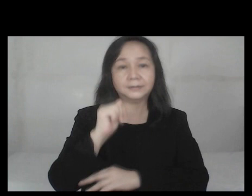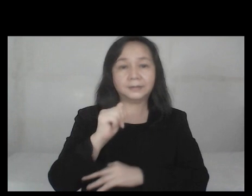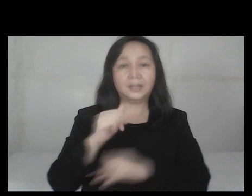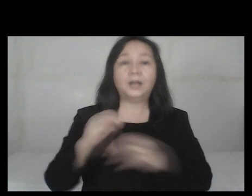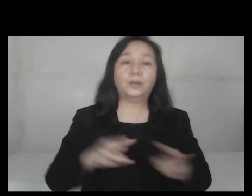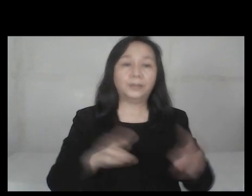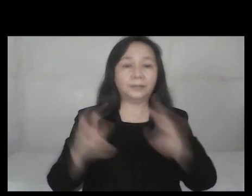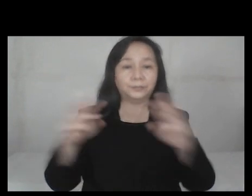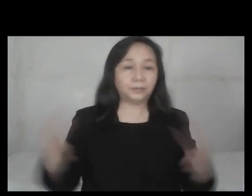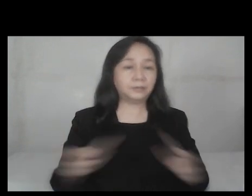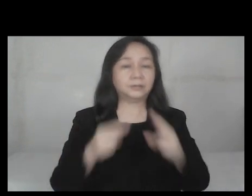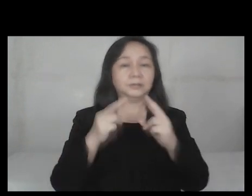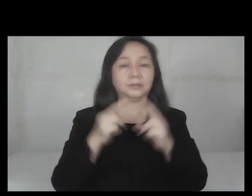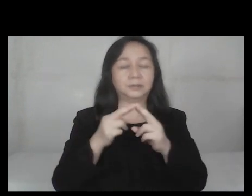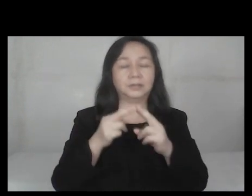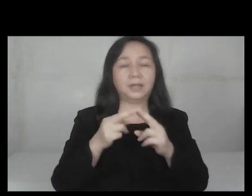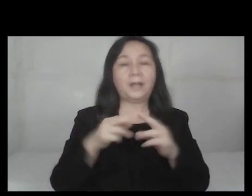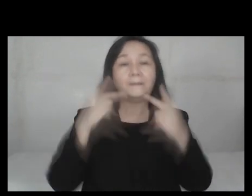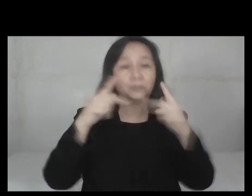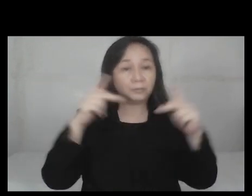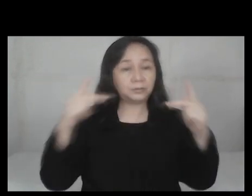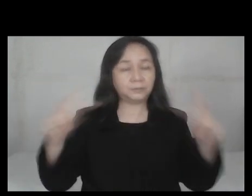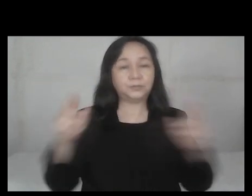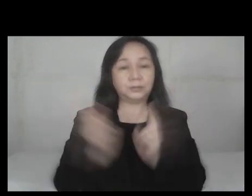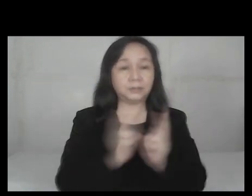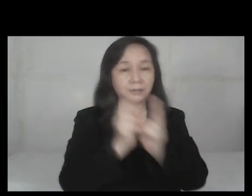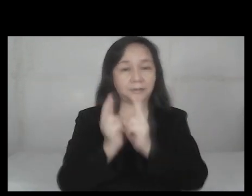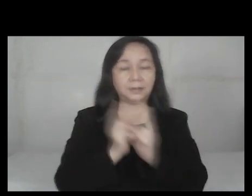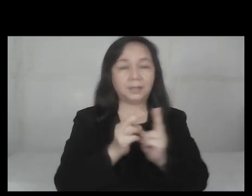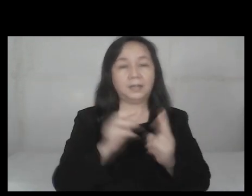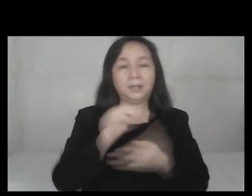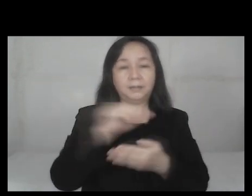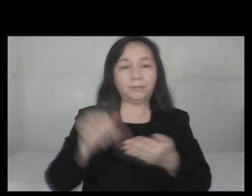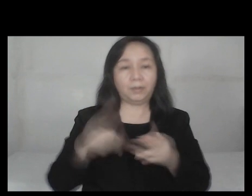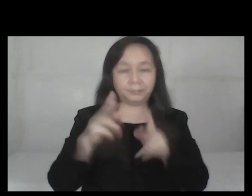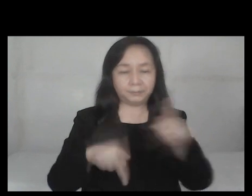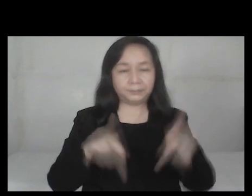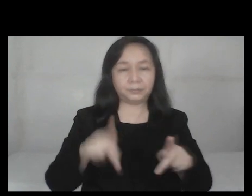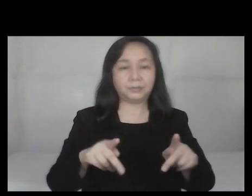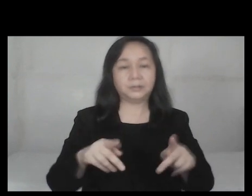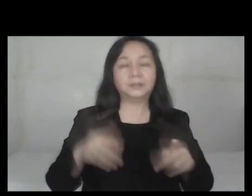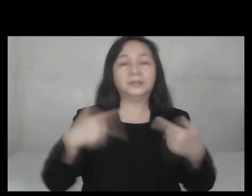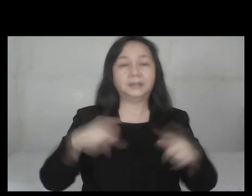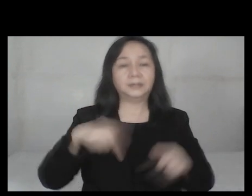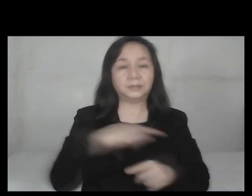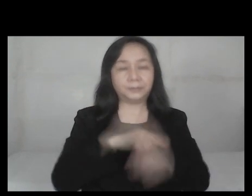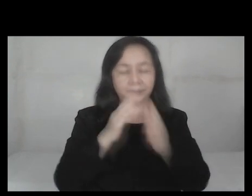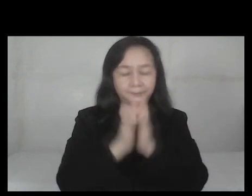an instrument of reconciliation and a promoter of unity among all peoples. Let us